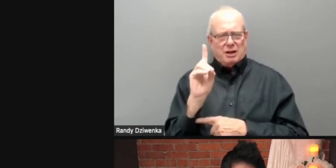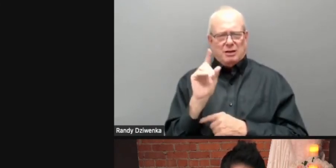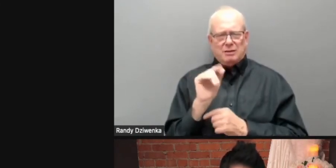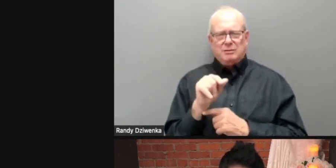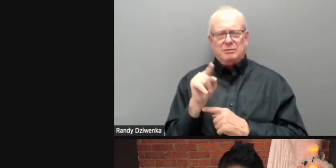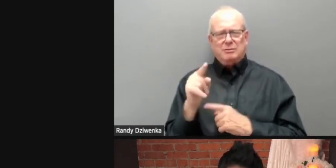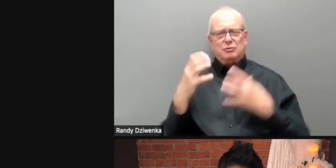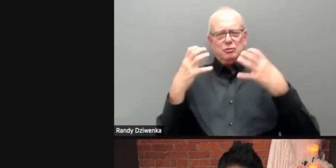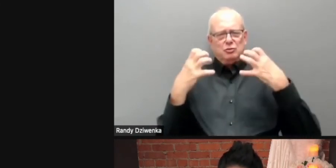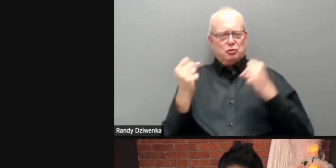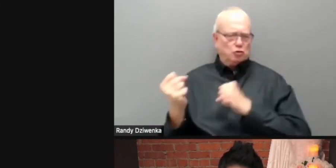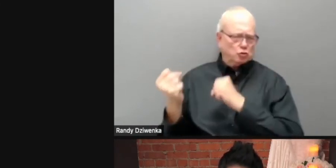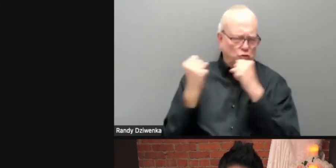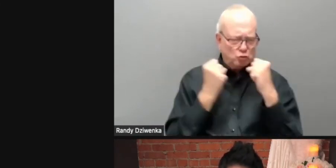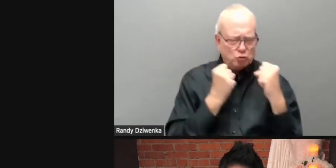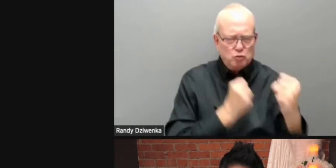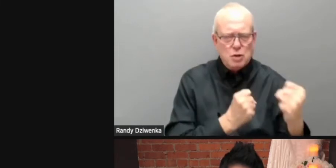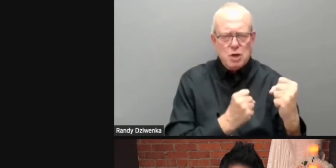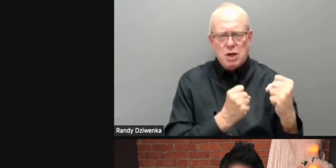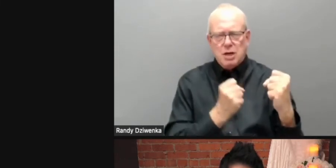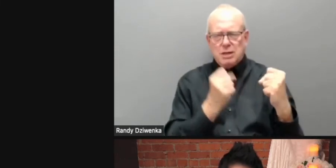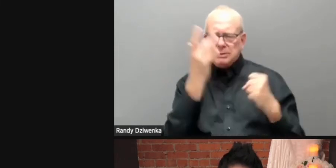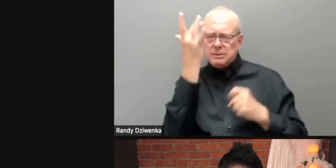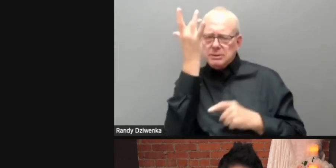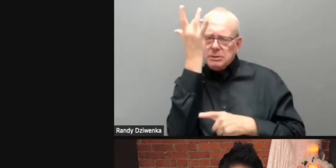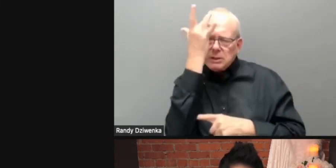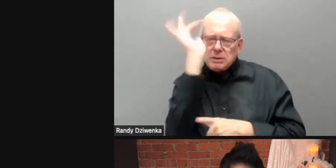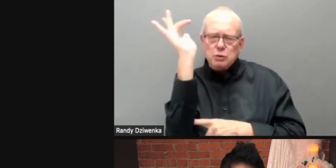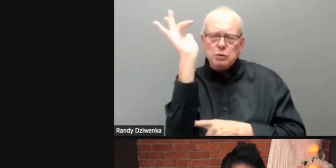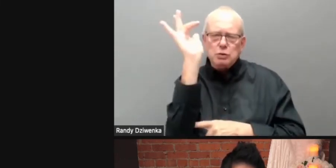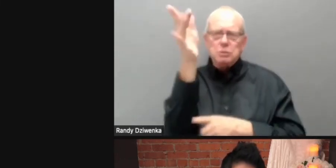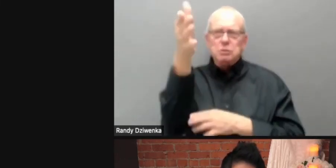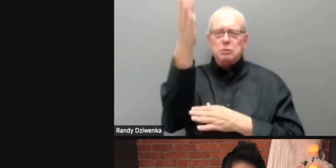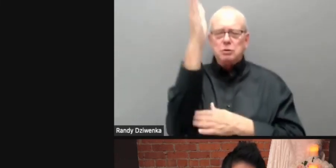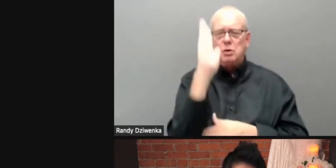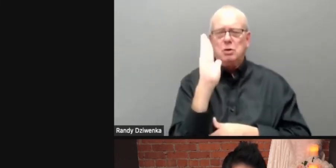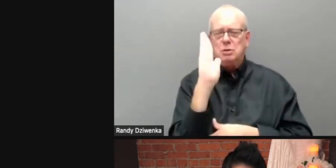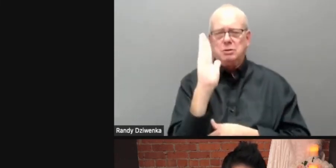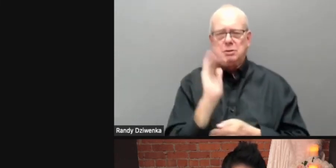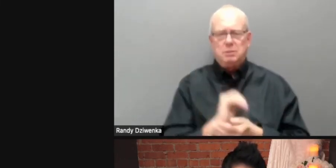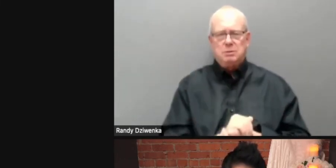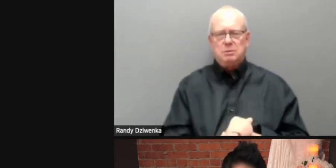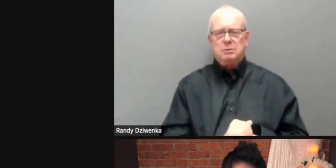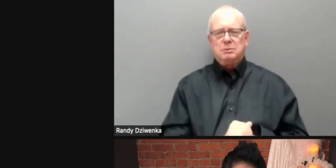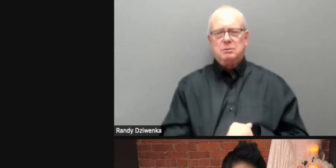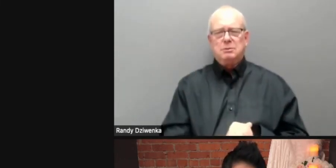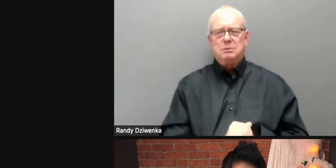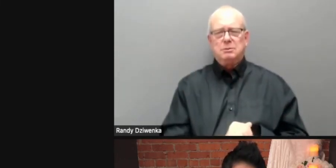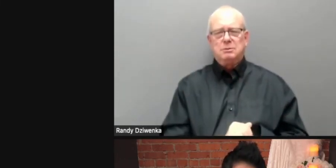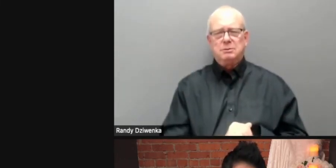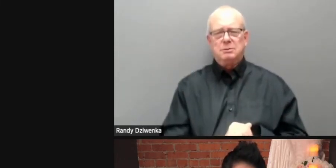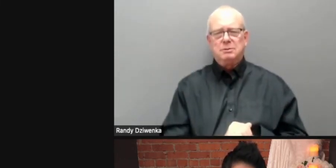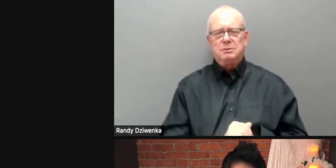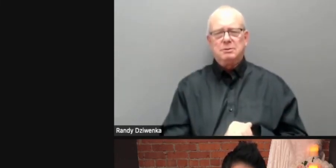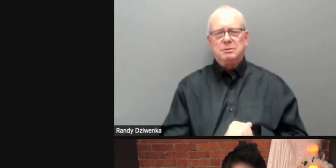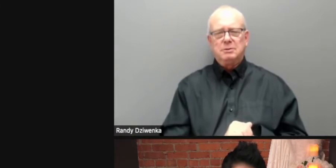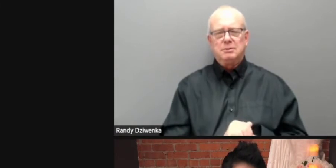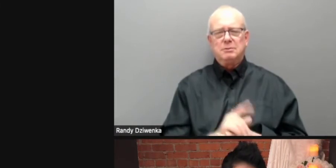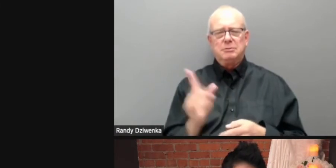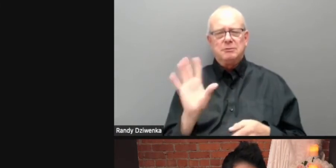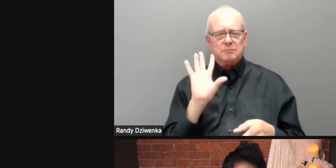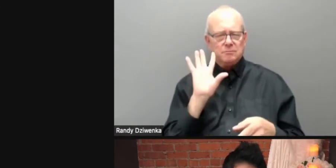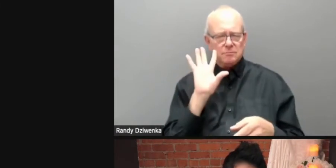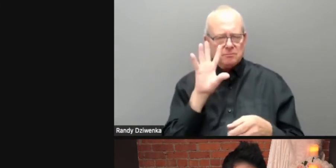divine intelligence. He remains as the core of all divine energies and is believed to lead